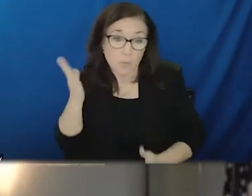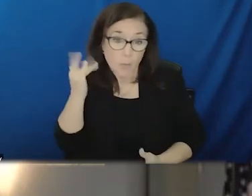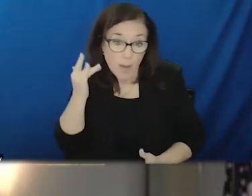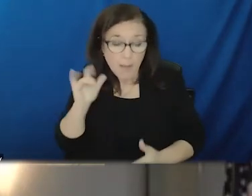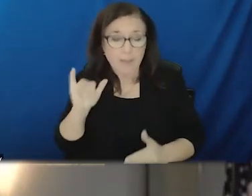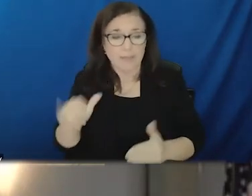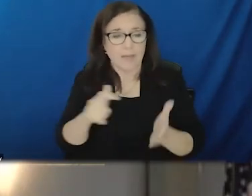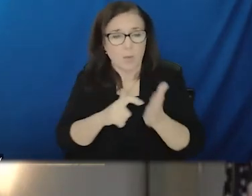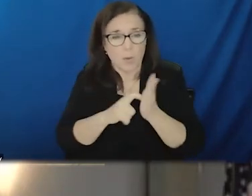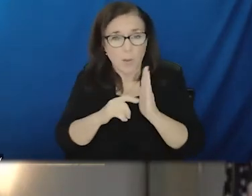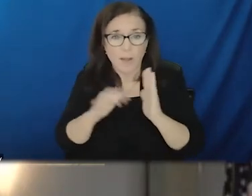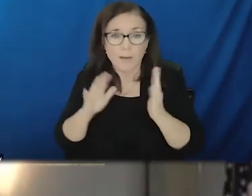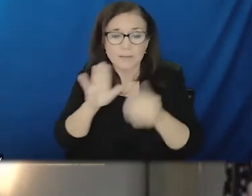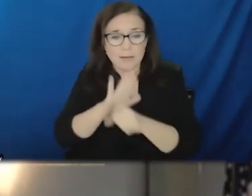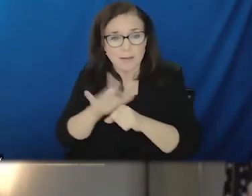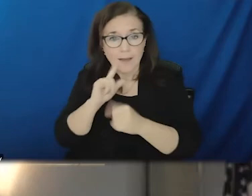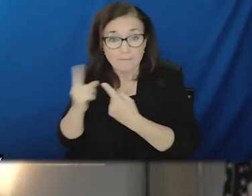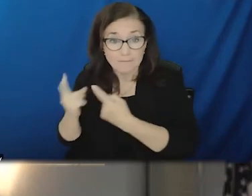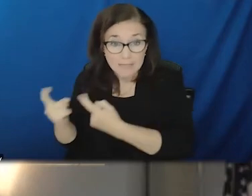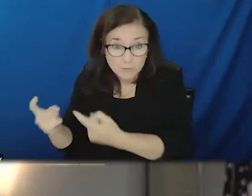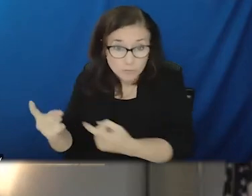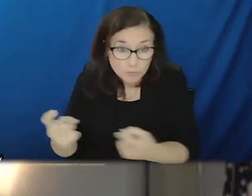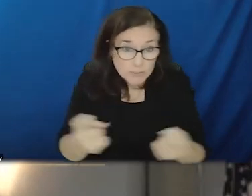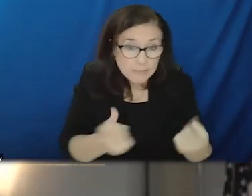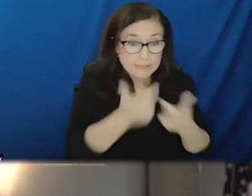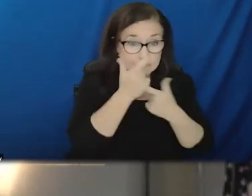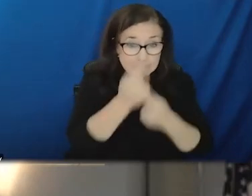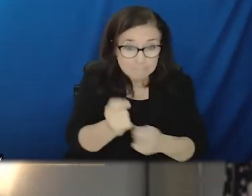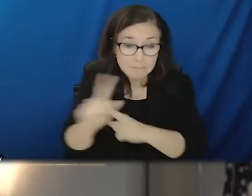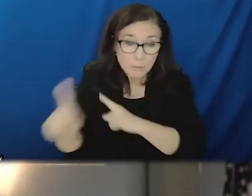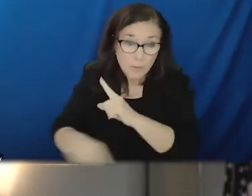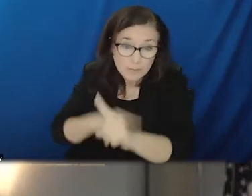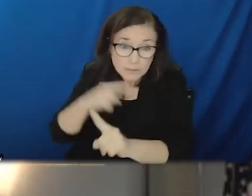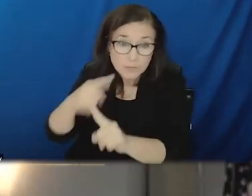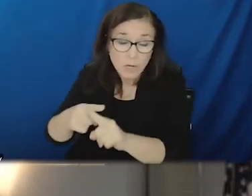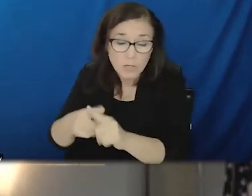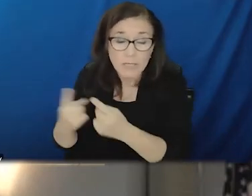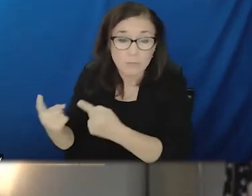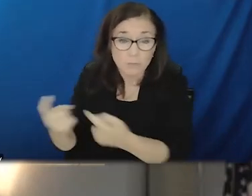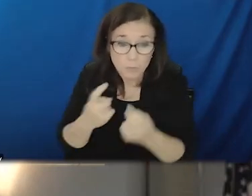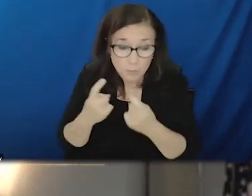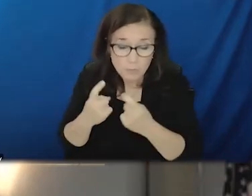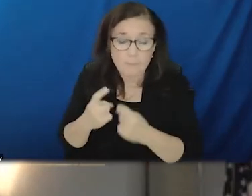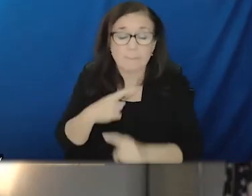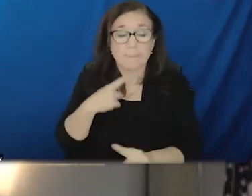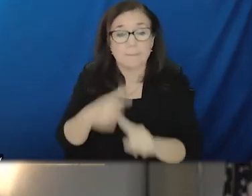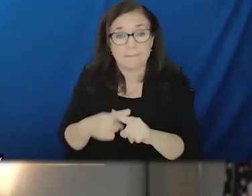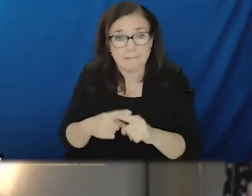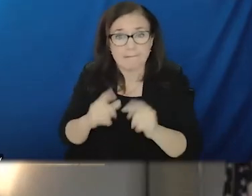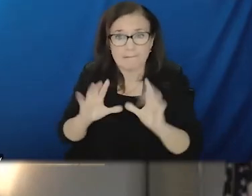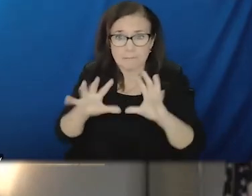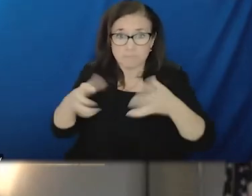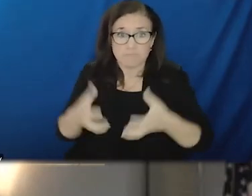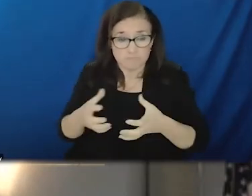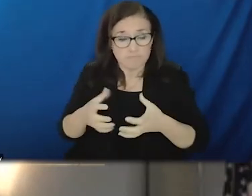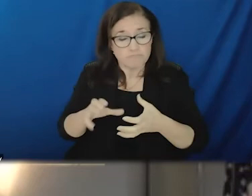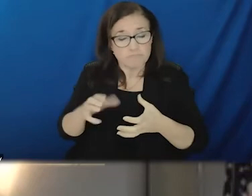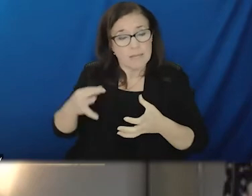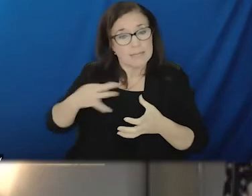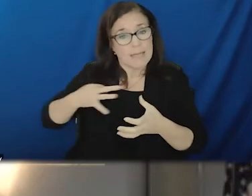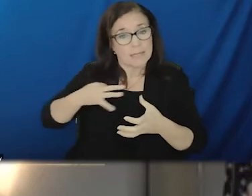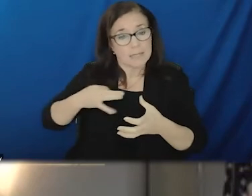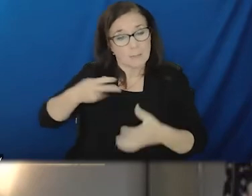the interest with targeted recruiting and then also accumulate a suitable candidate pool.